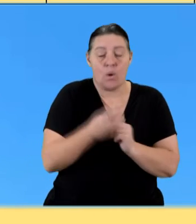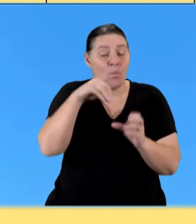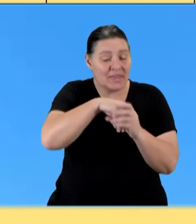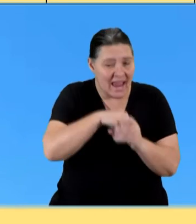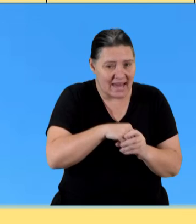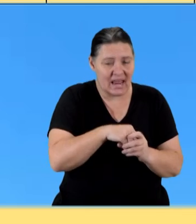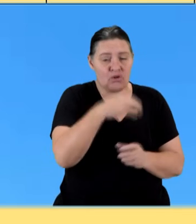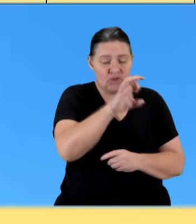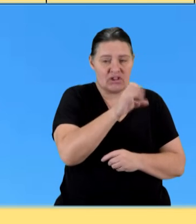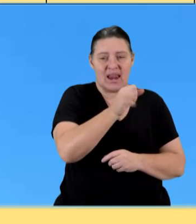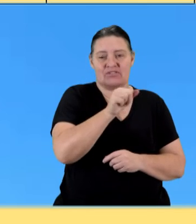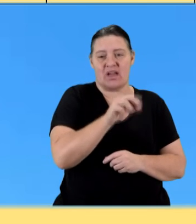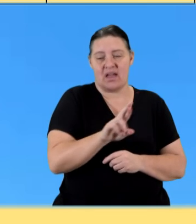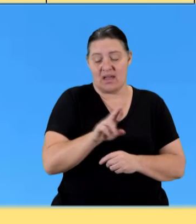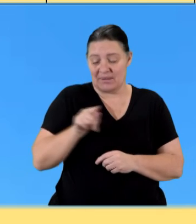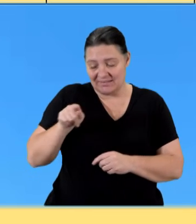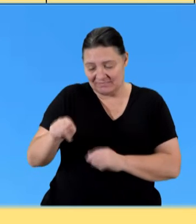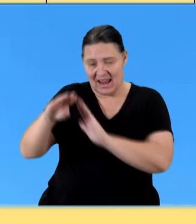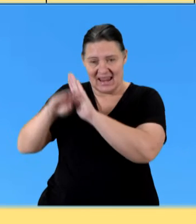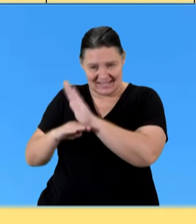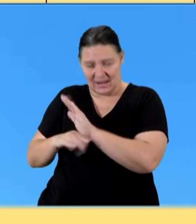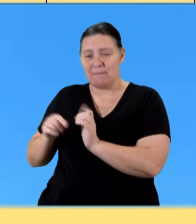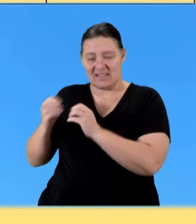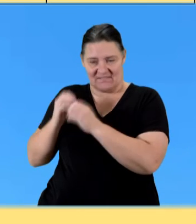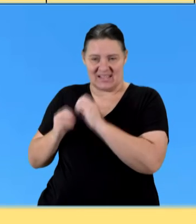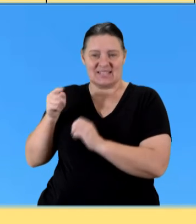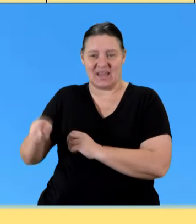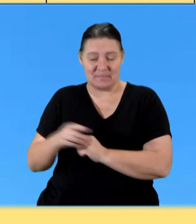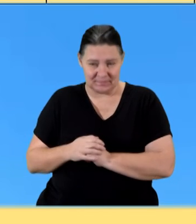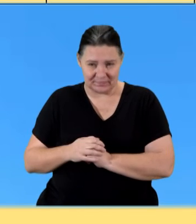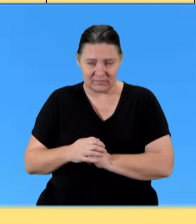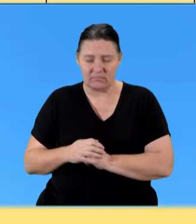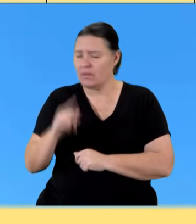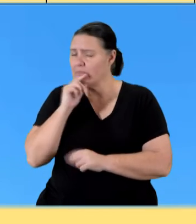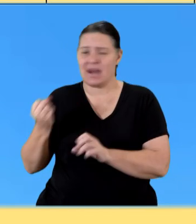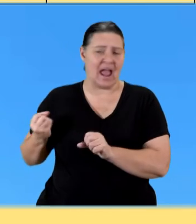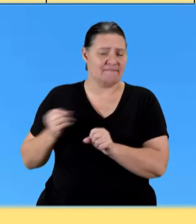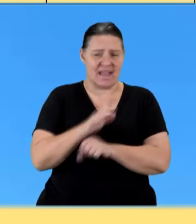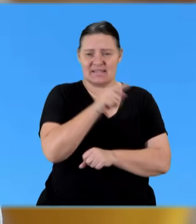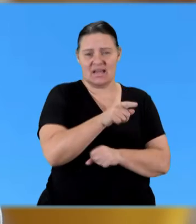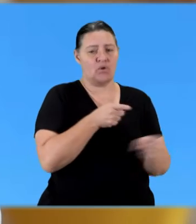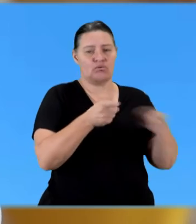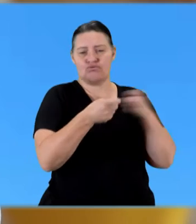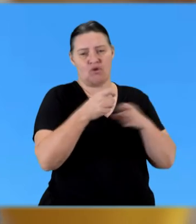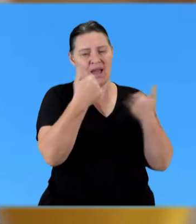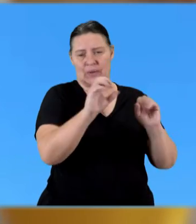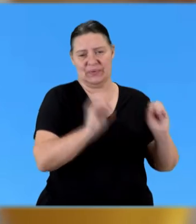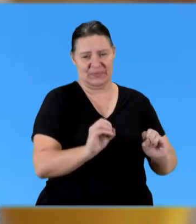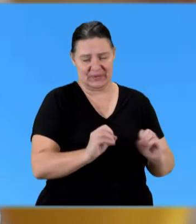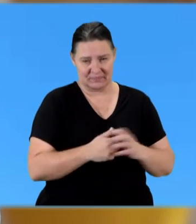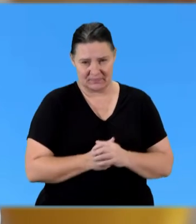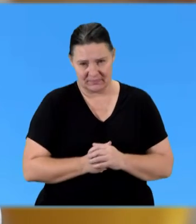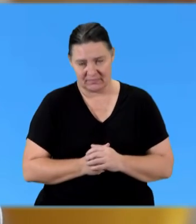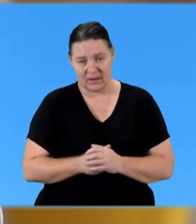in the creditors ledger. Therefore, we'll correct it in the creditors list. It will not affect our creditors control